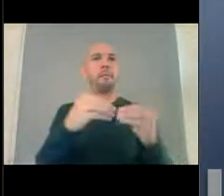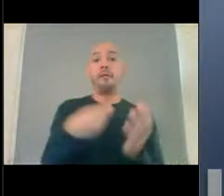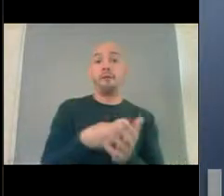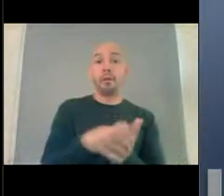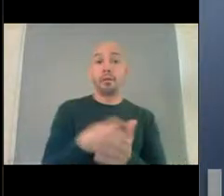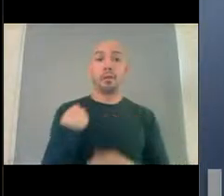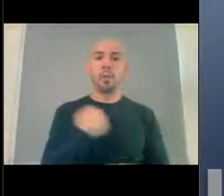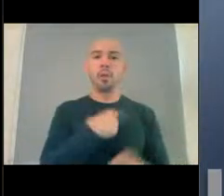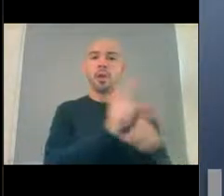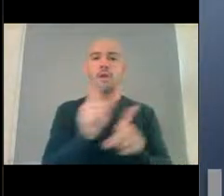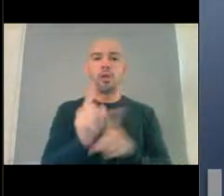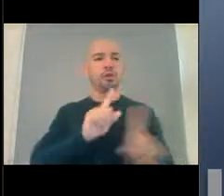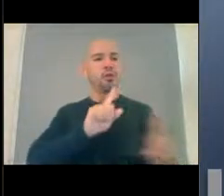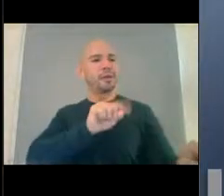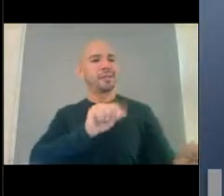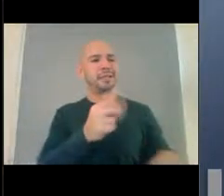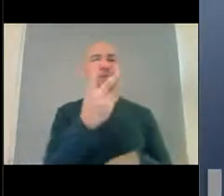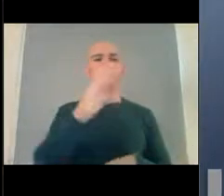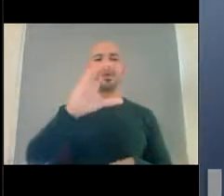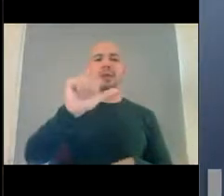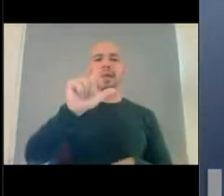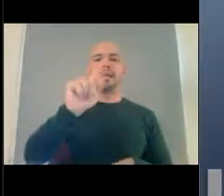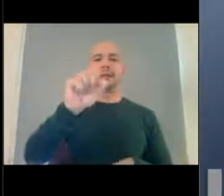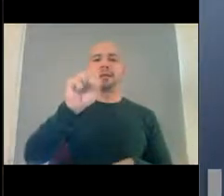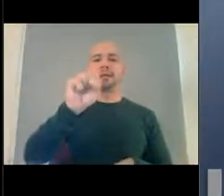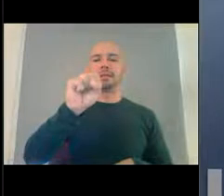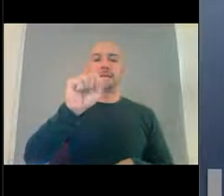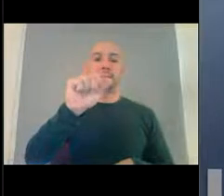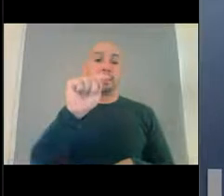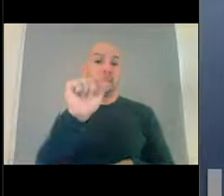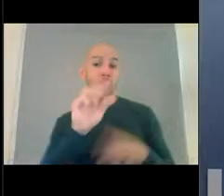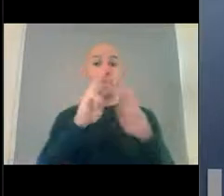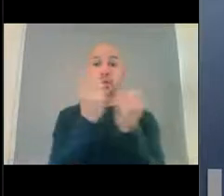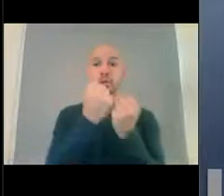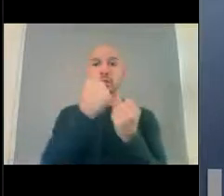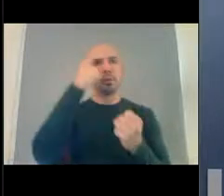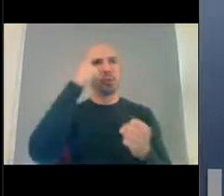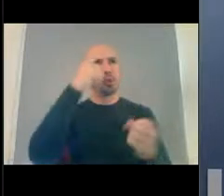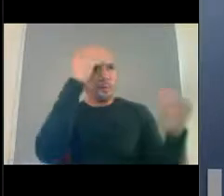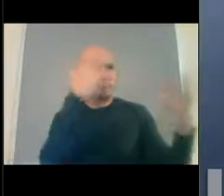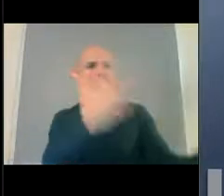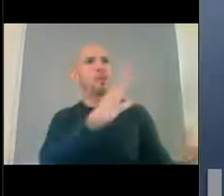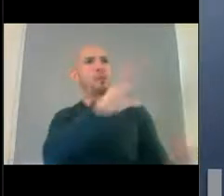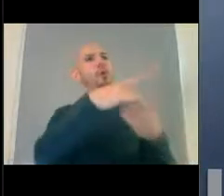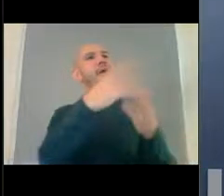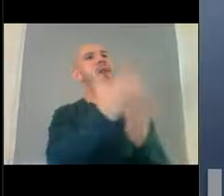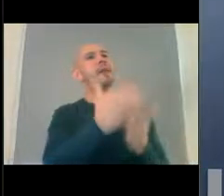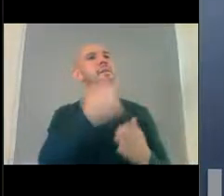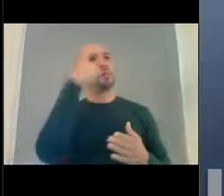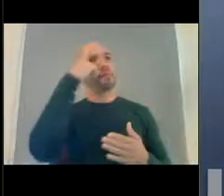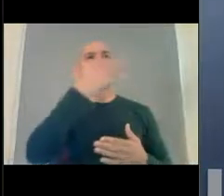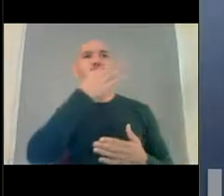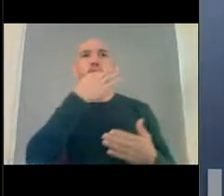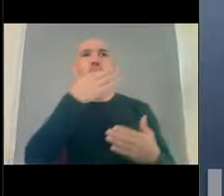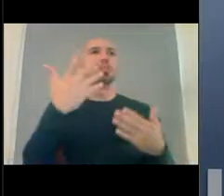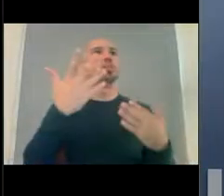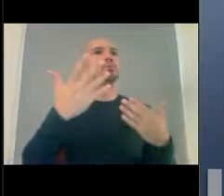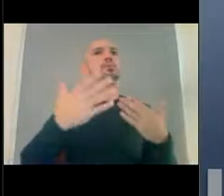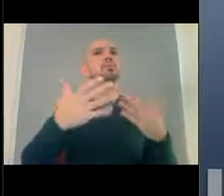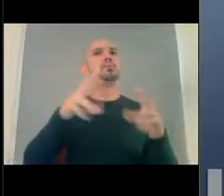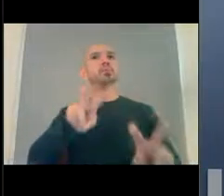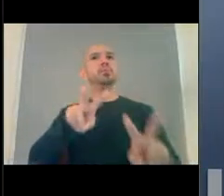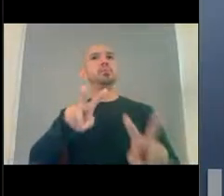we also attended two calsta workshops recently to inform guidelines for their upcoming port and freight infrastructure program which is